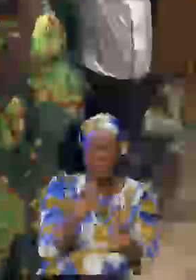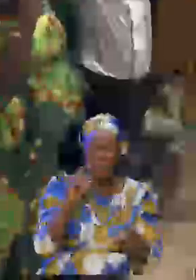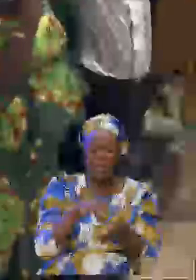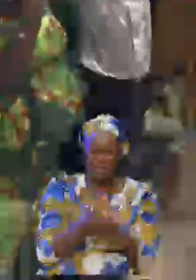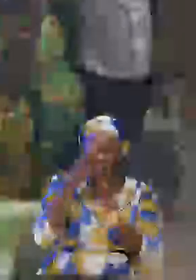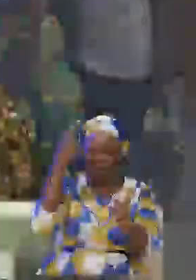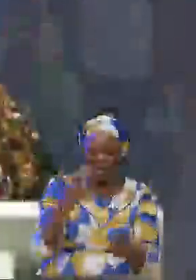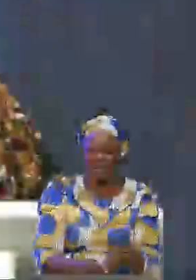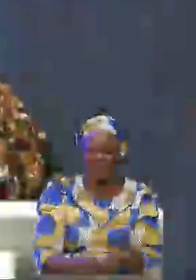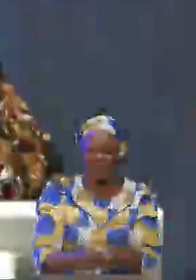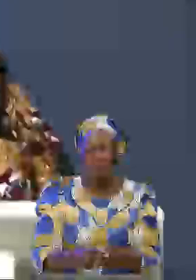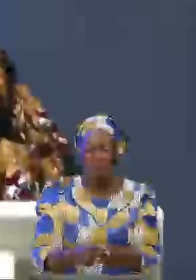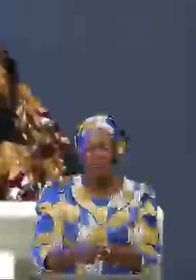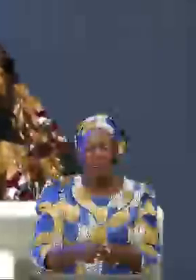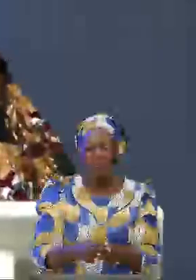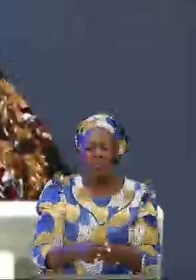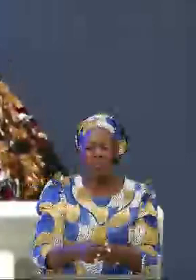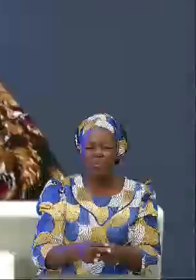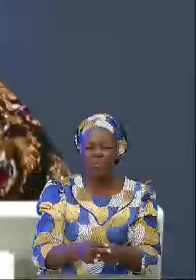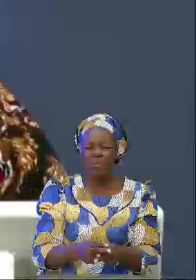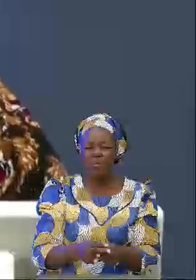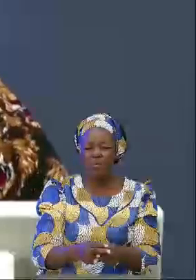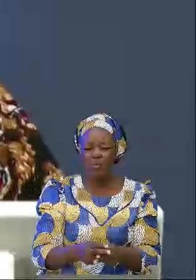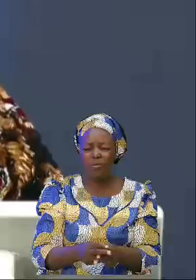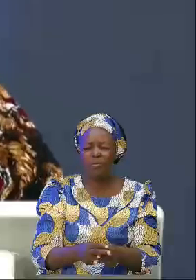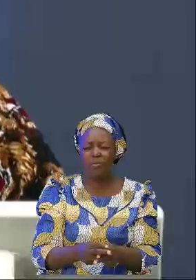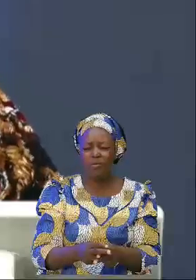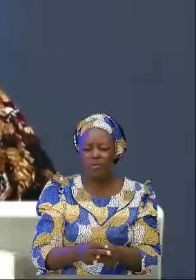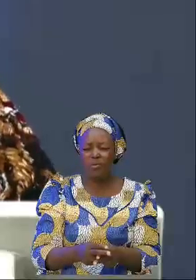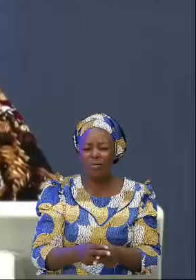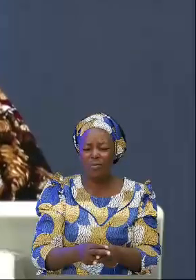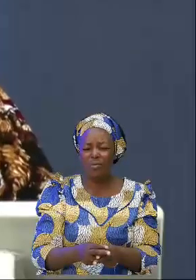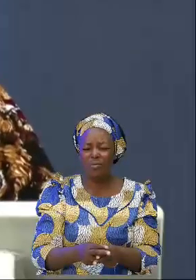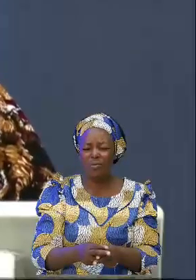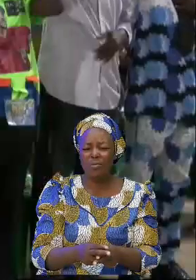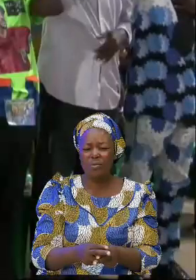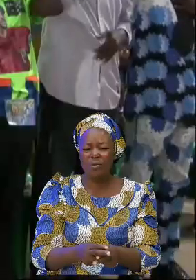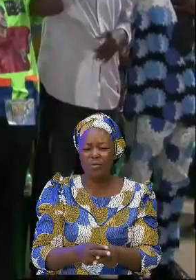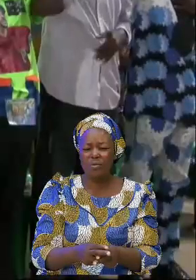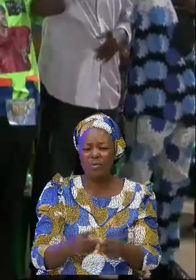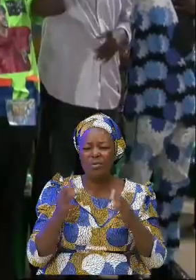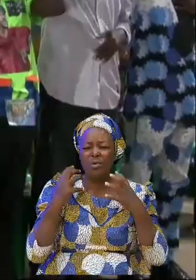That been problem, you are delivered in Jesus' name.